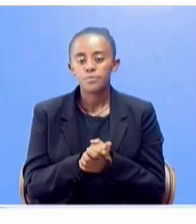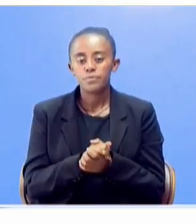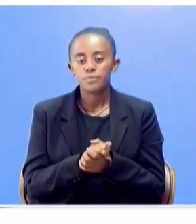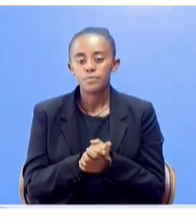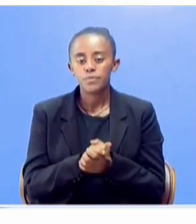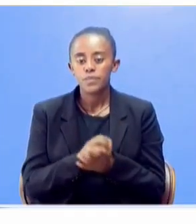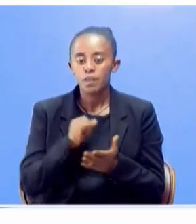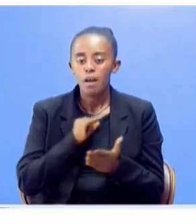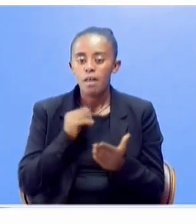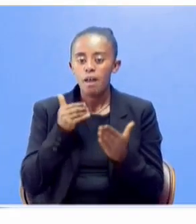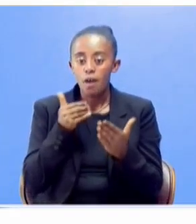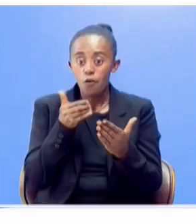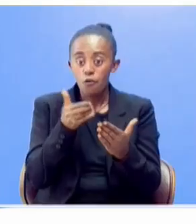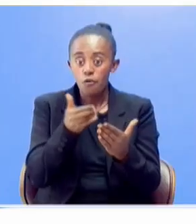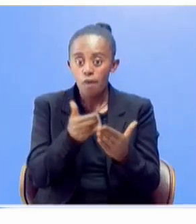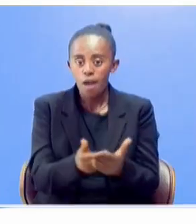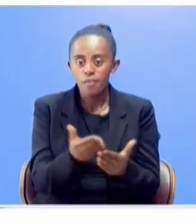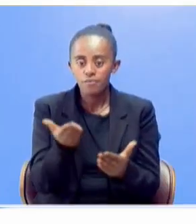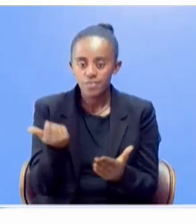arrived